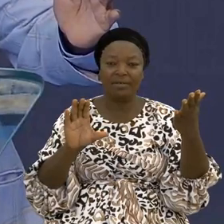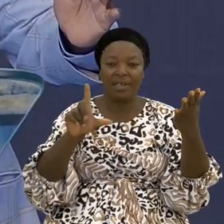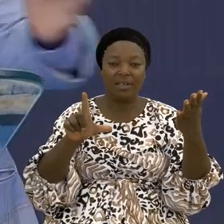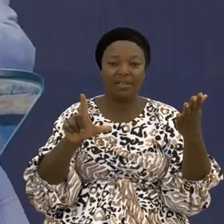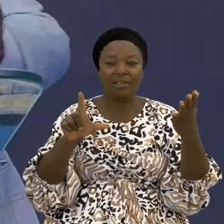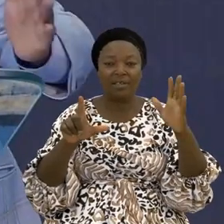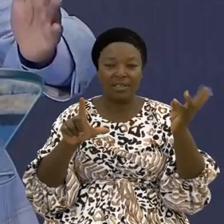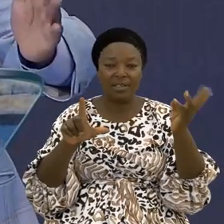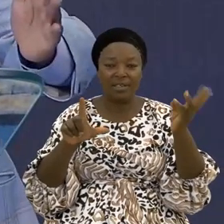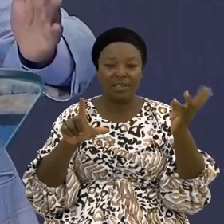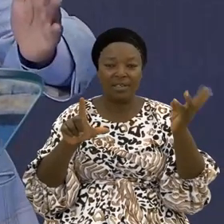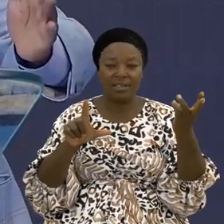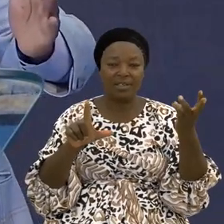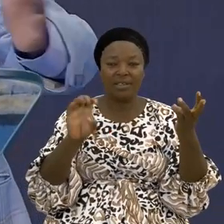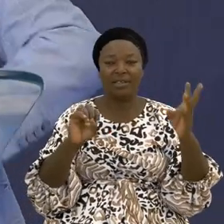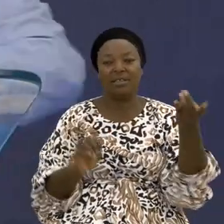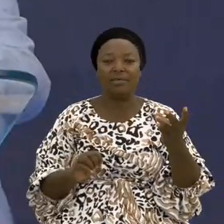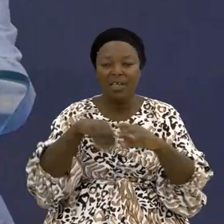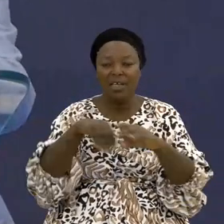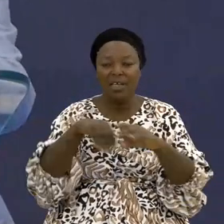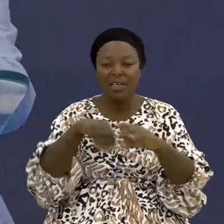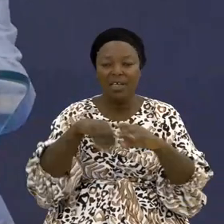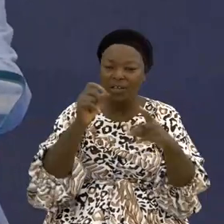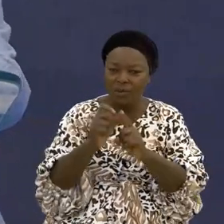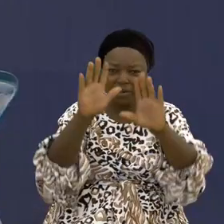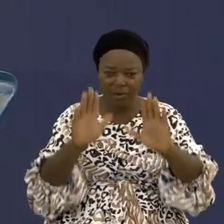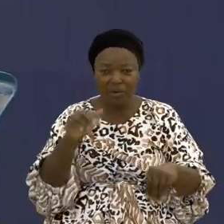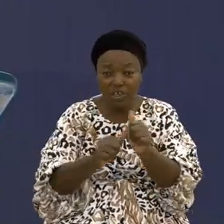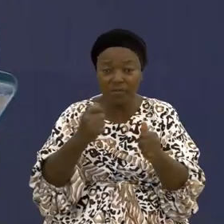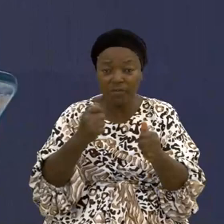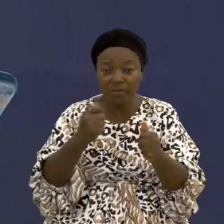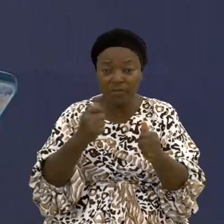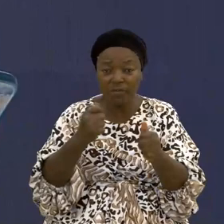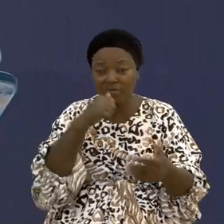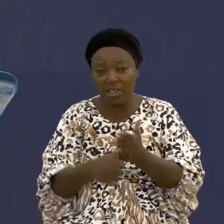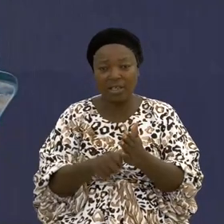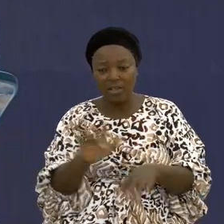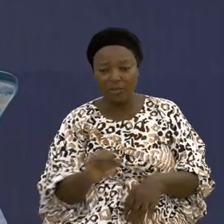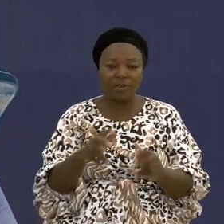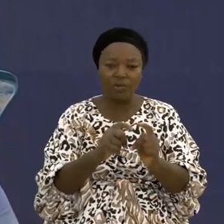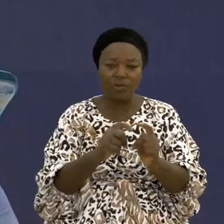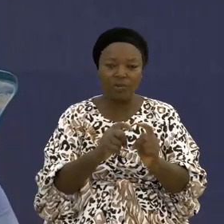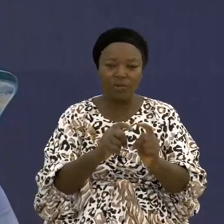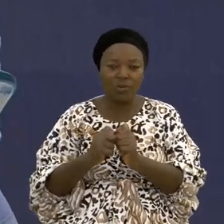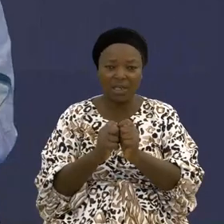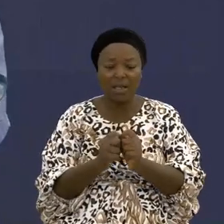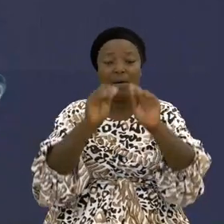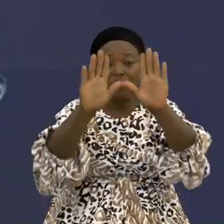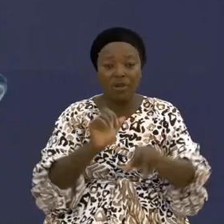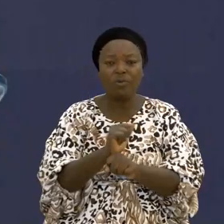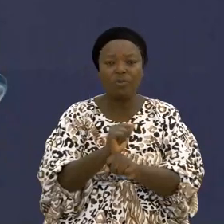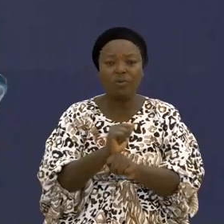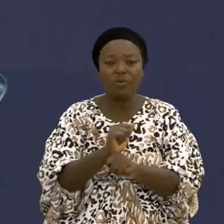miracle. Each of the letters spelling all together miracle, seven in